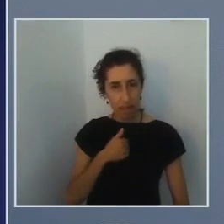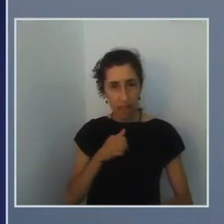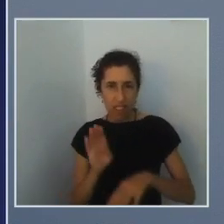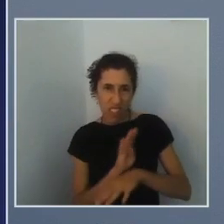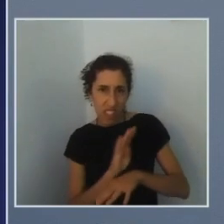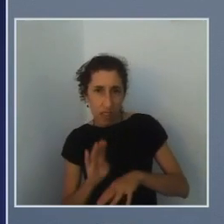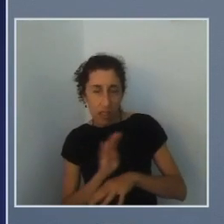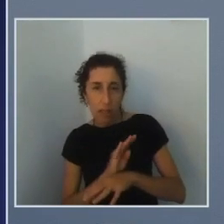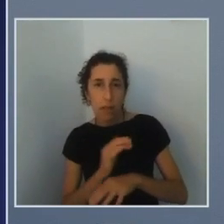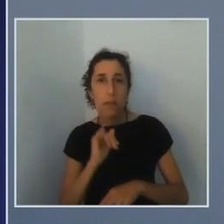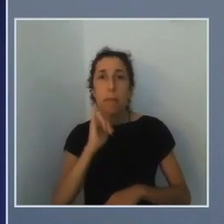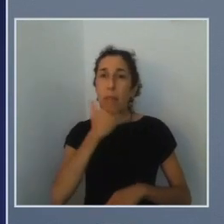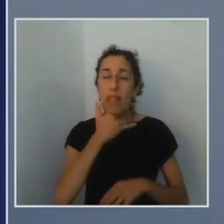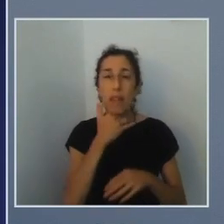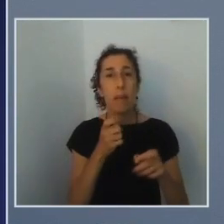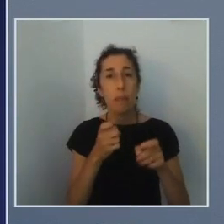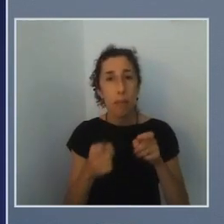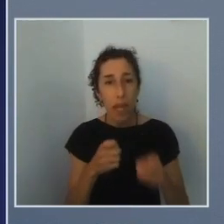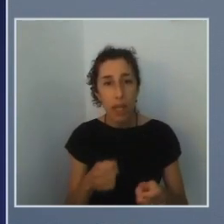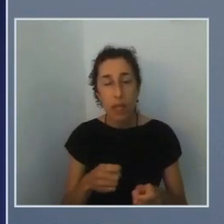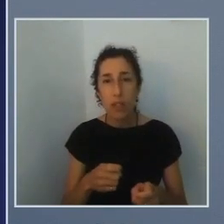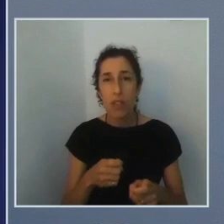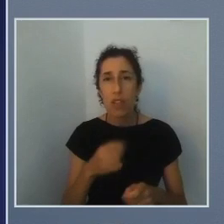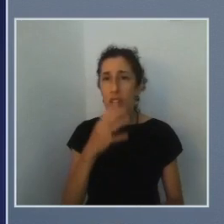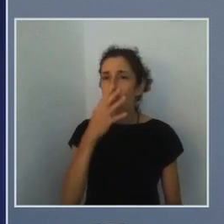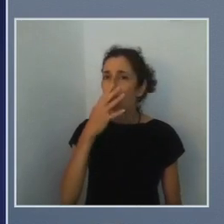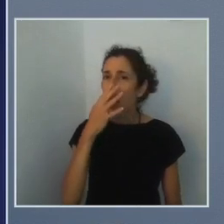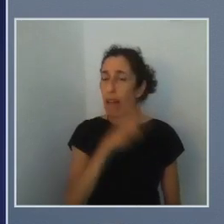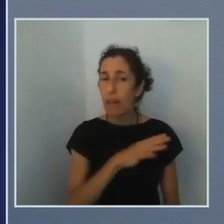oversight at the NRA that was illegal,